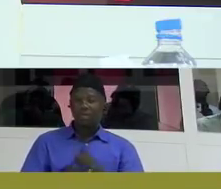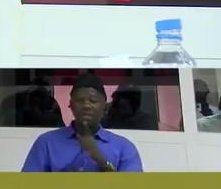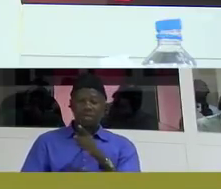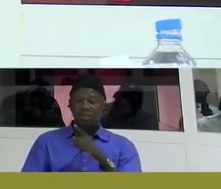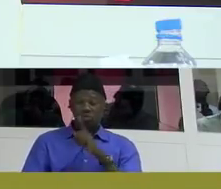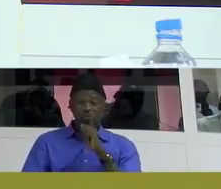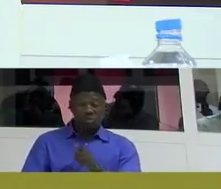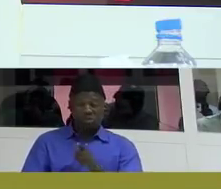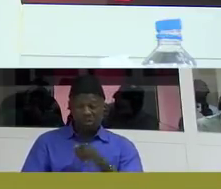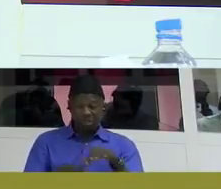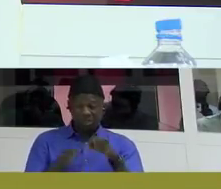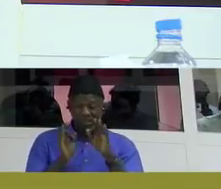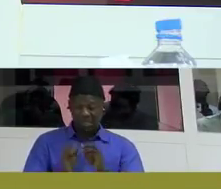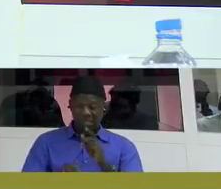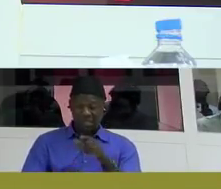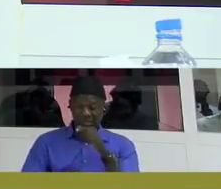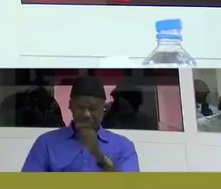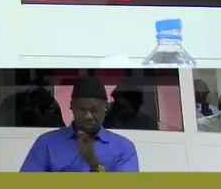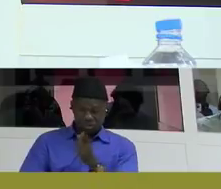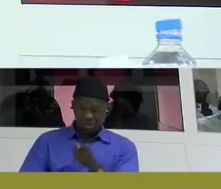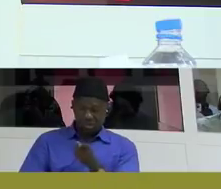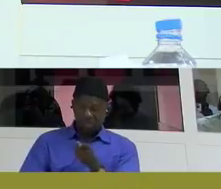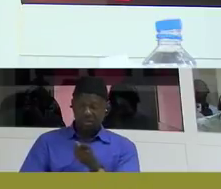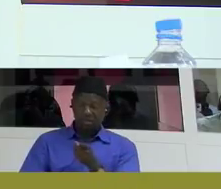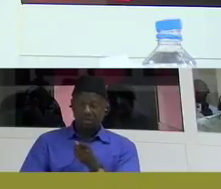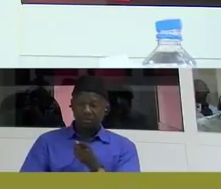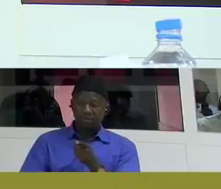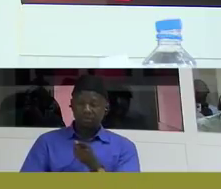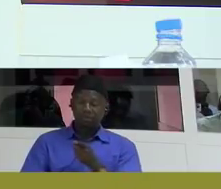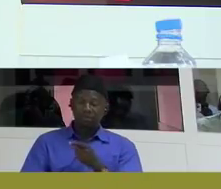that you must take this money,